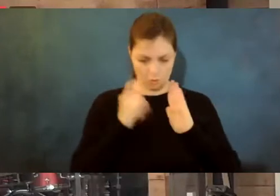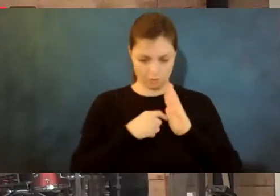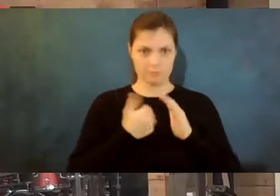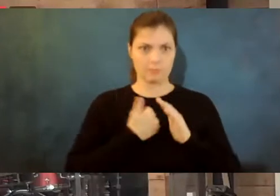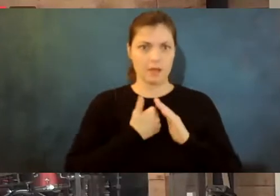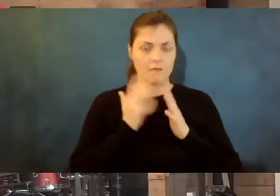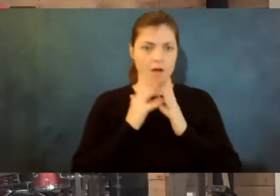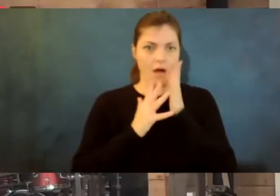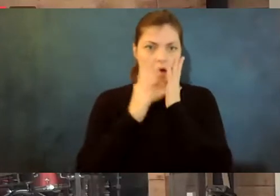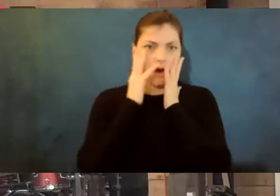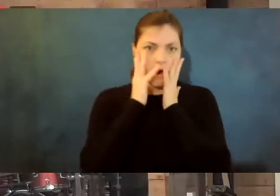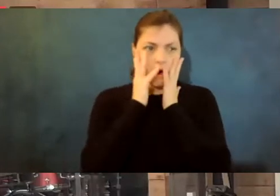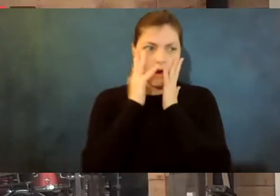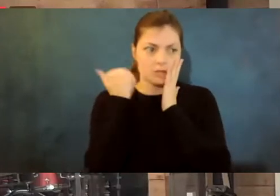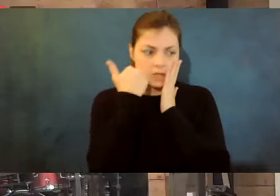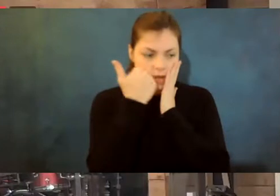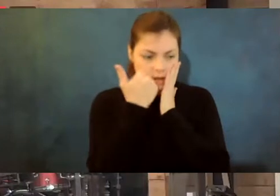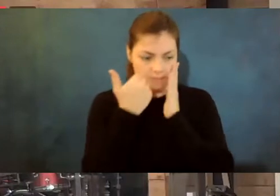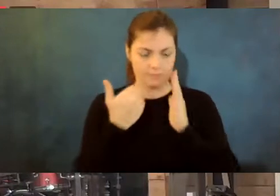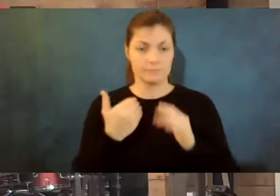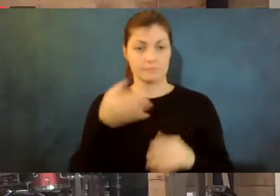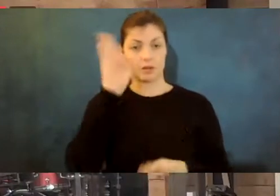they were ashamed. And then what did God do?